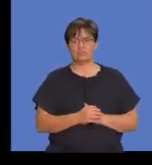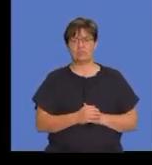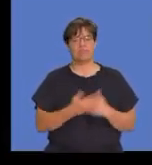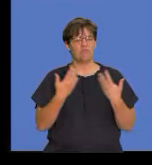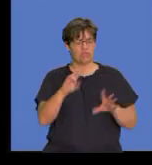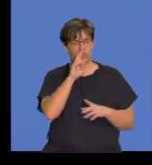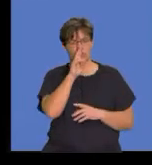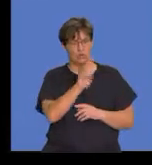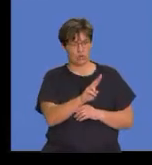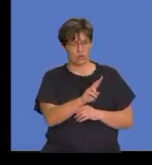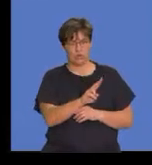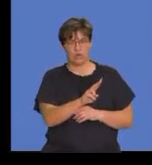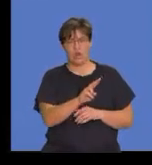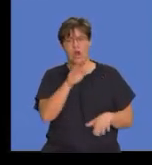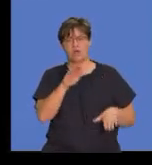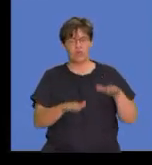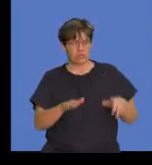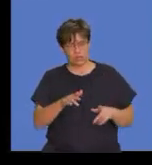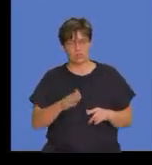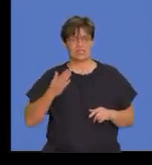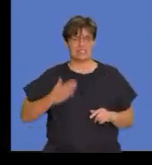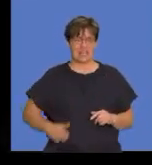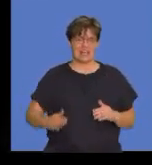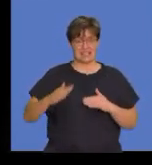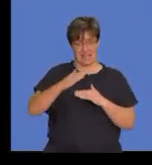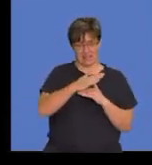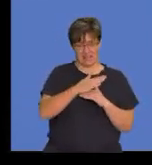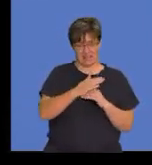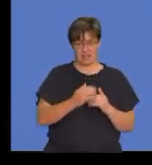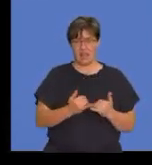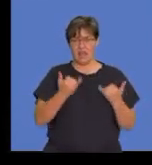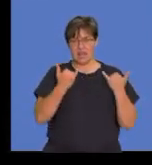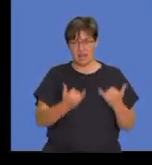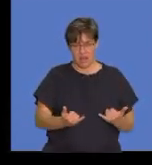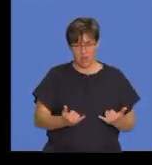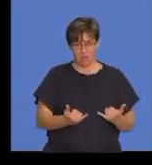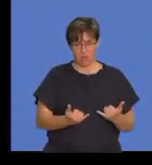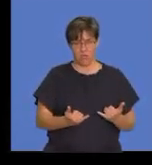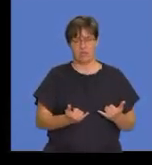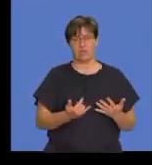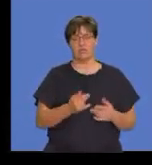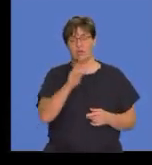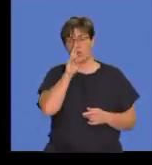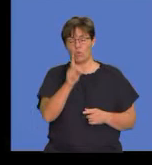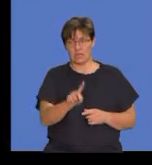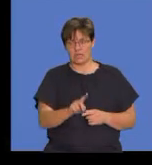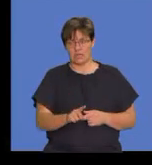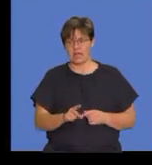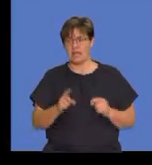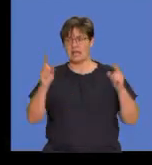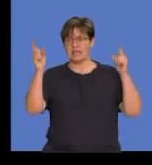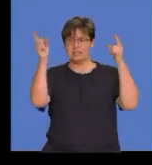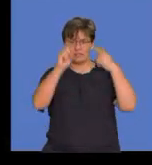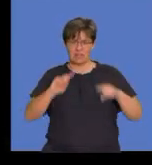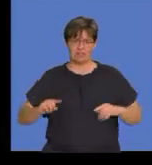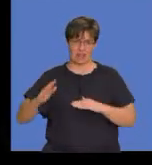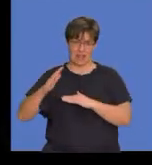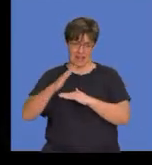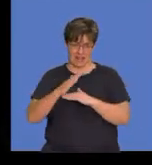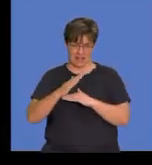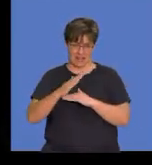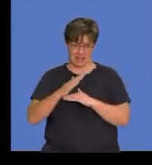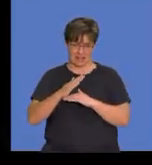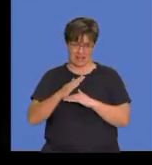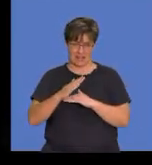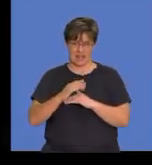at the ratios of sides and angles. Now we're gonna talk about a special type of angle, which